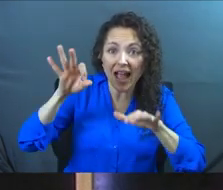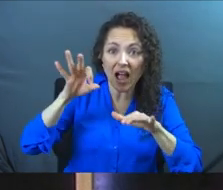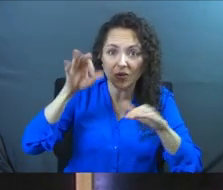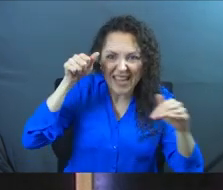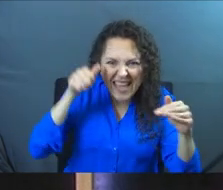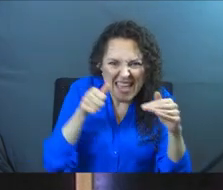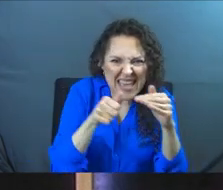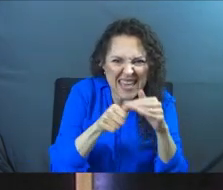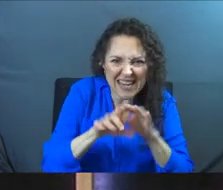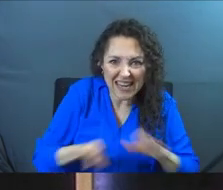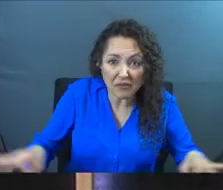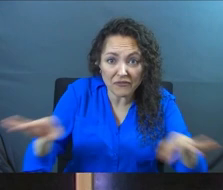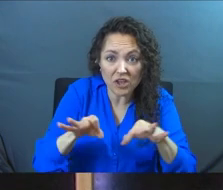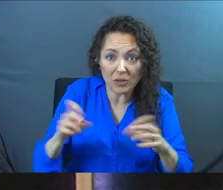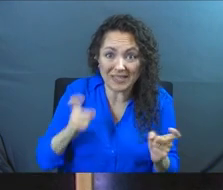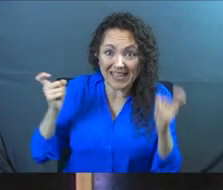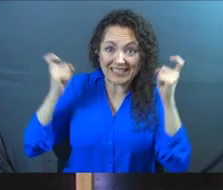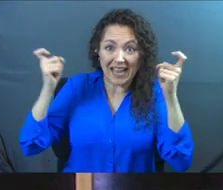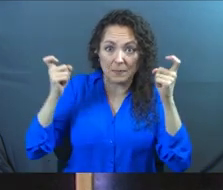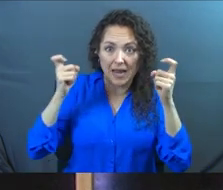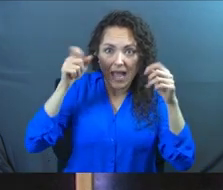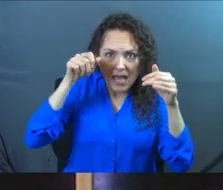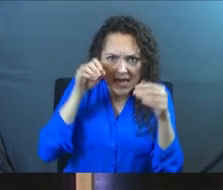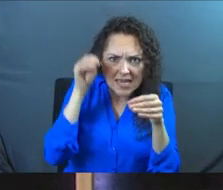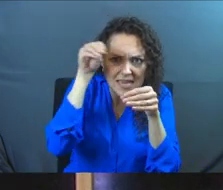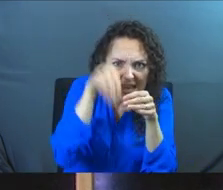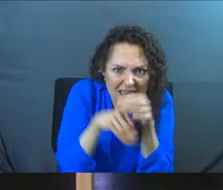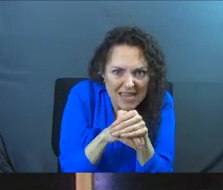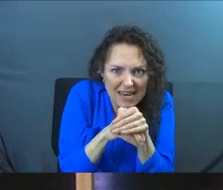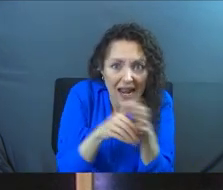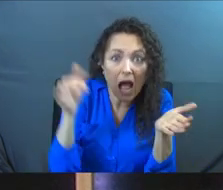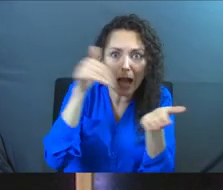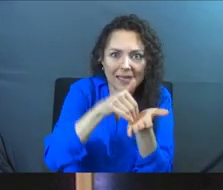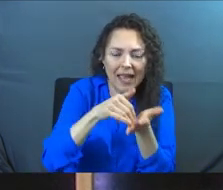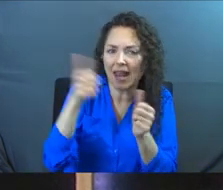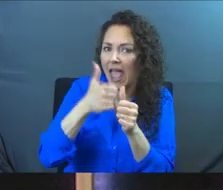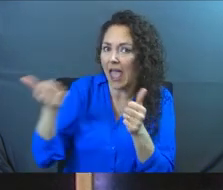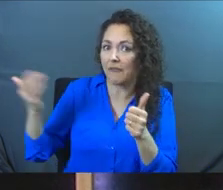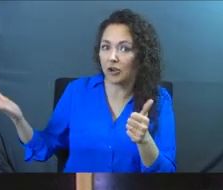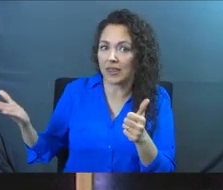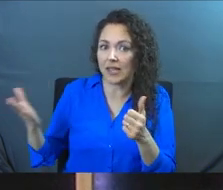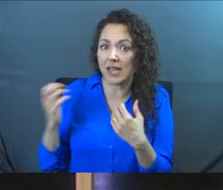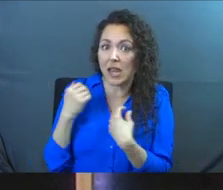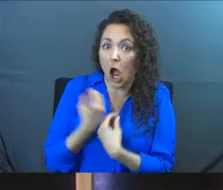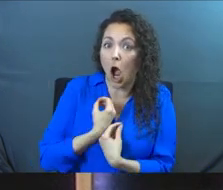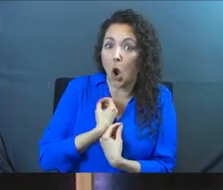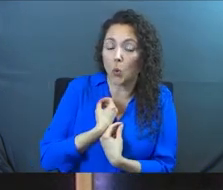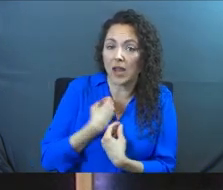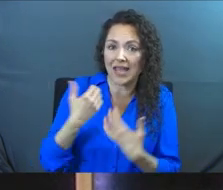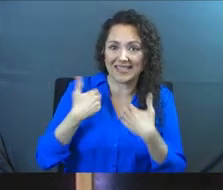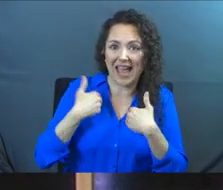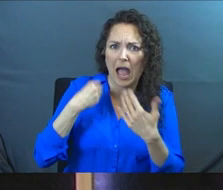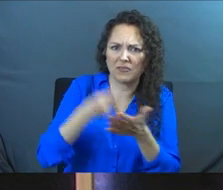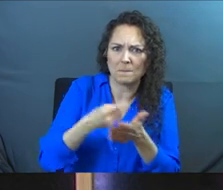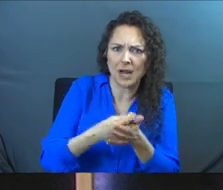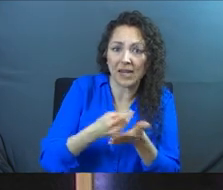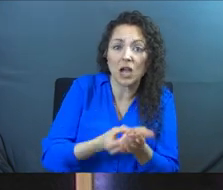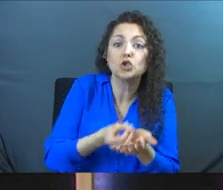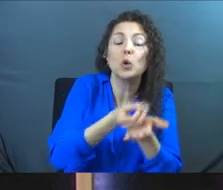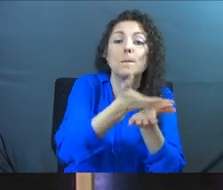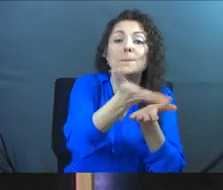field. In his excitement, he hid it again and sold everything he owned to get enough money to buy the